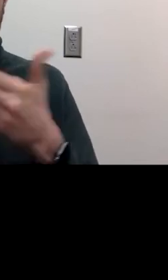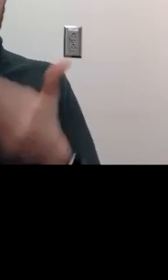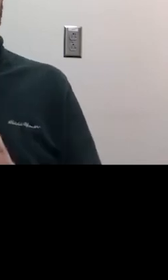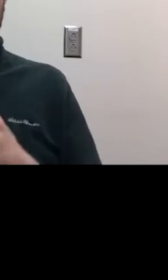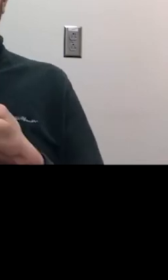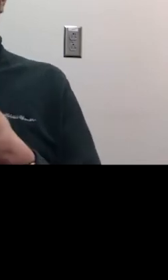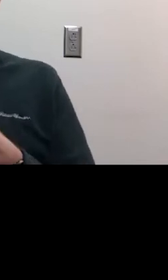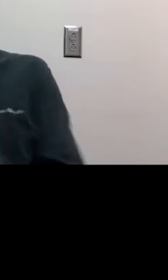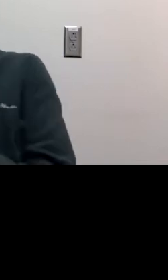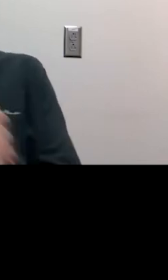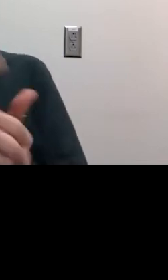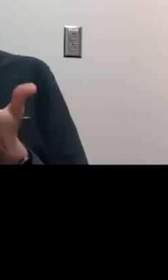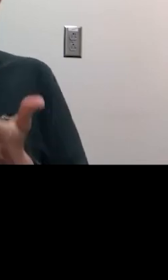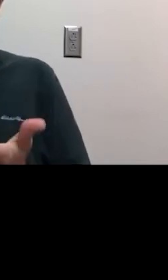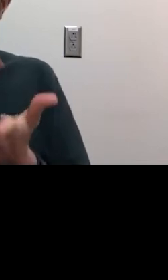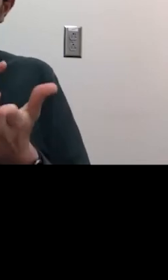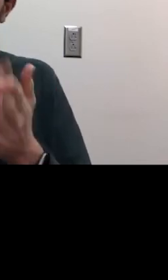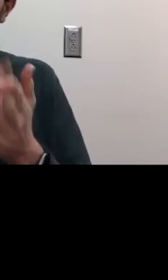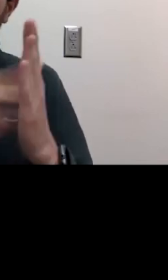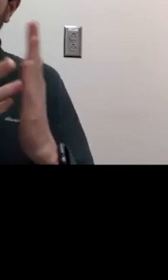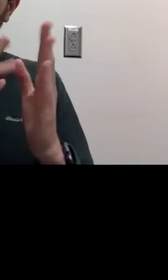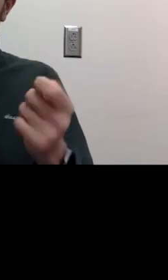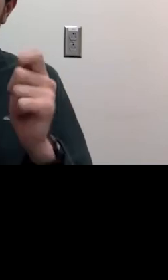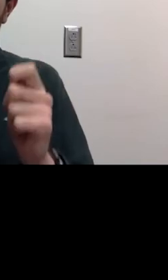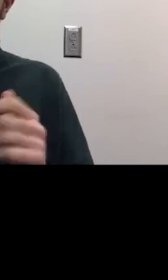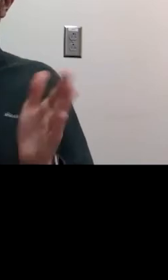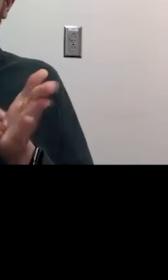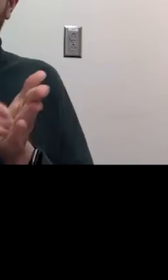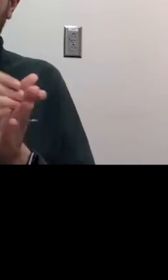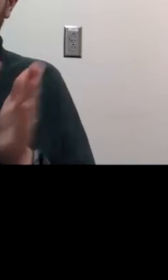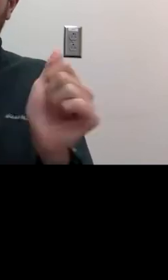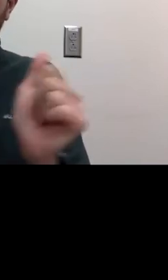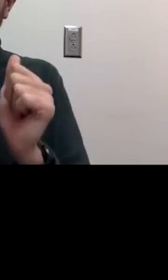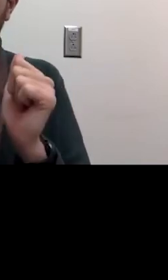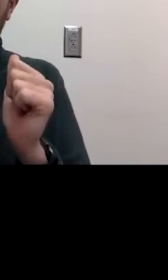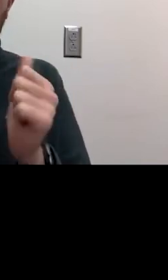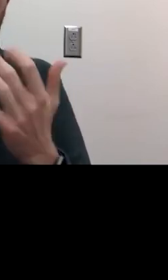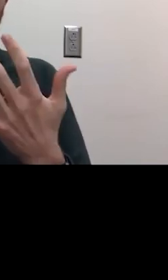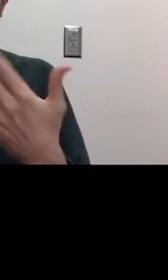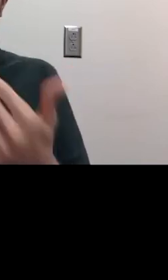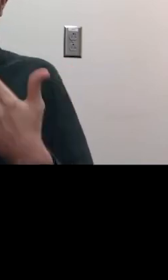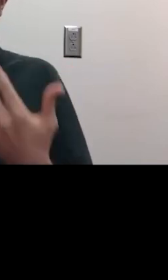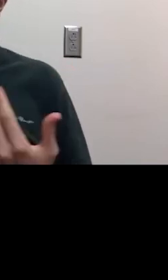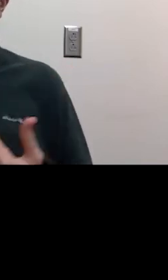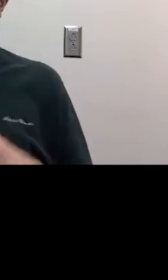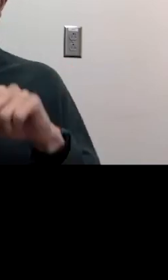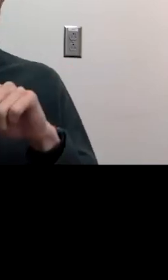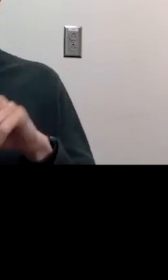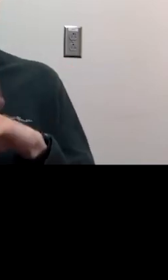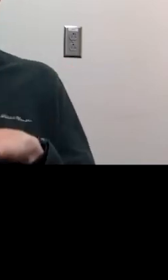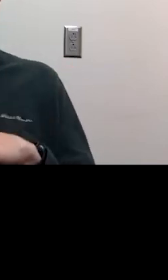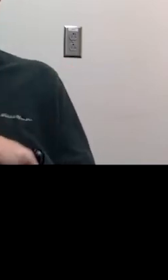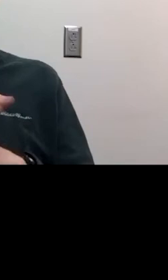changing the medication regimen or the frequency of follow-up or whatever else, depending on the condition or